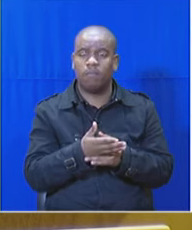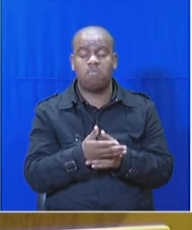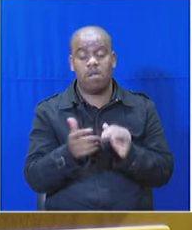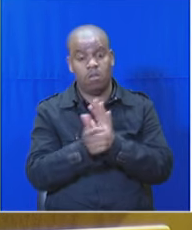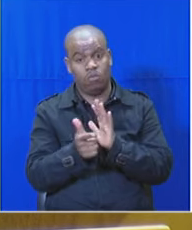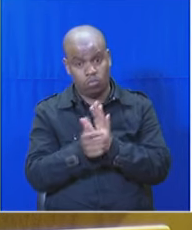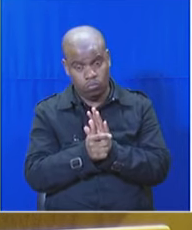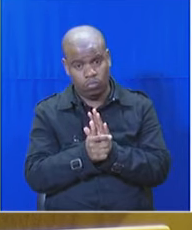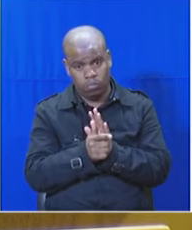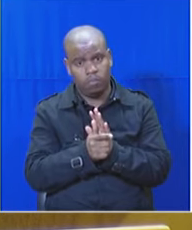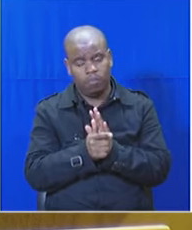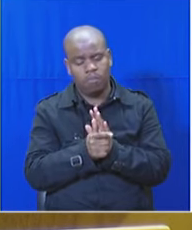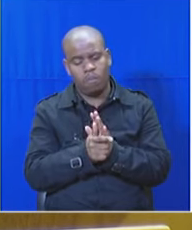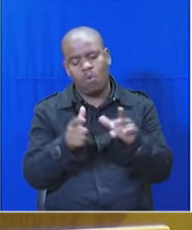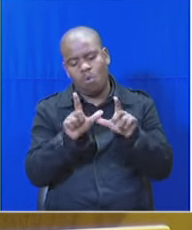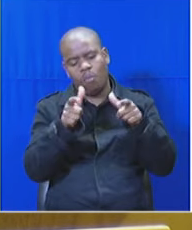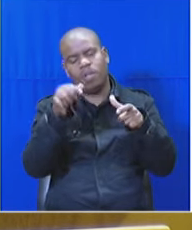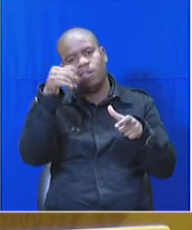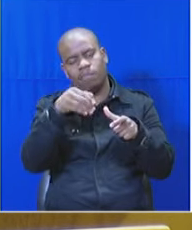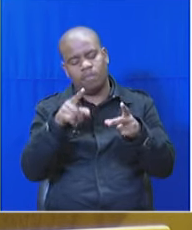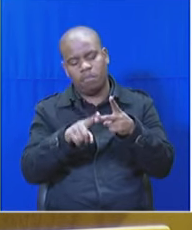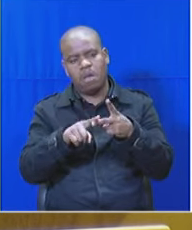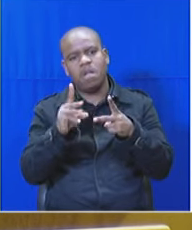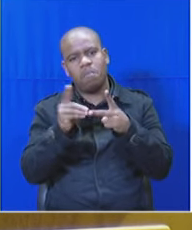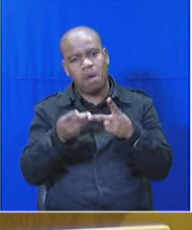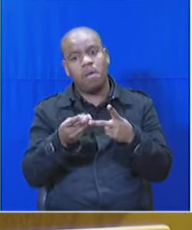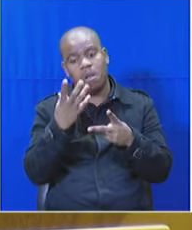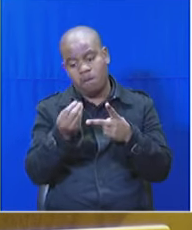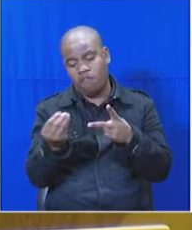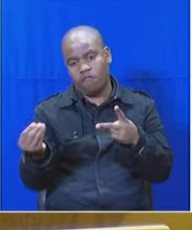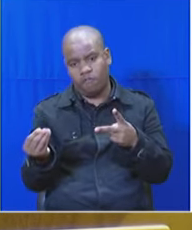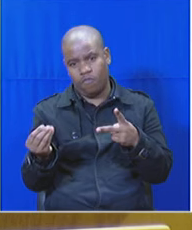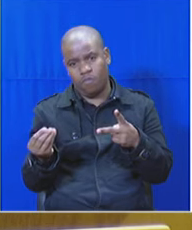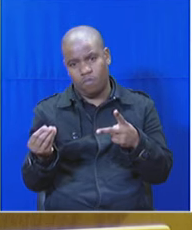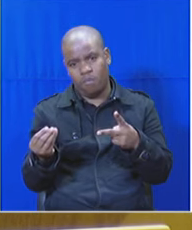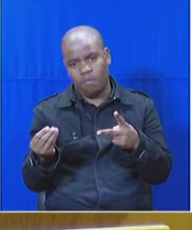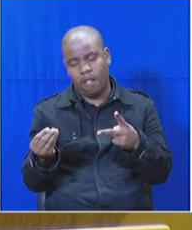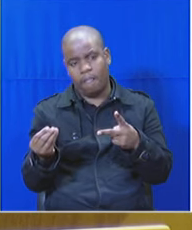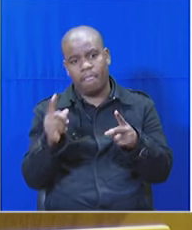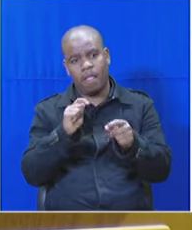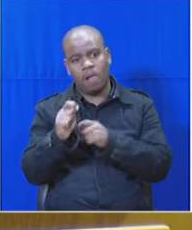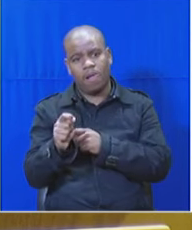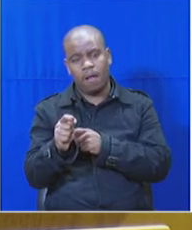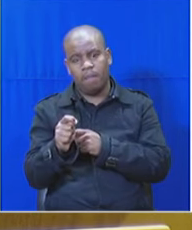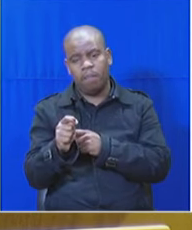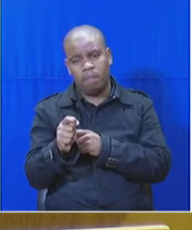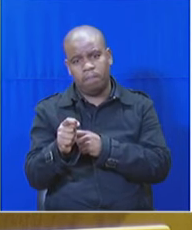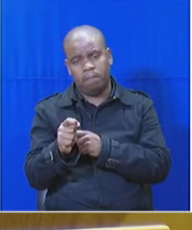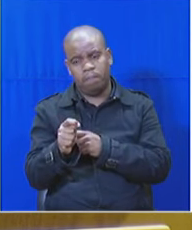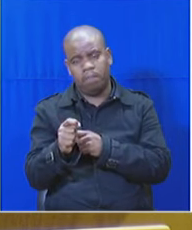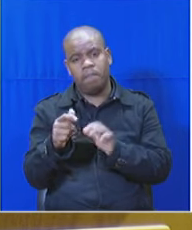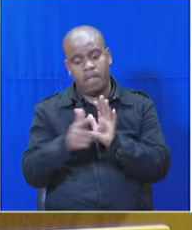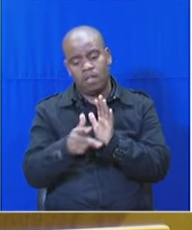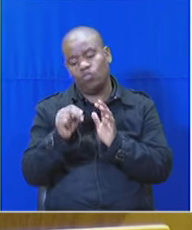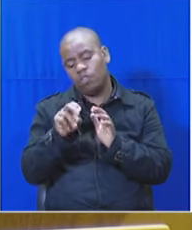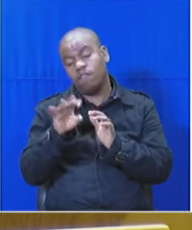legislative interventions that the committee and the department are involved in. The Restitution of Land Right Amendment Act